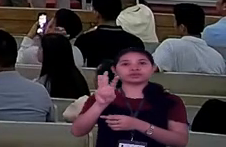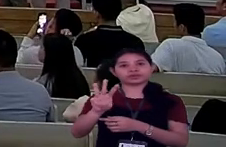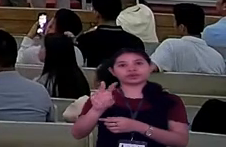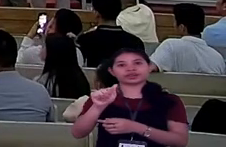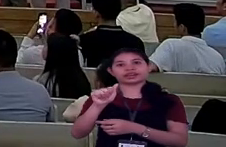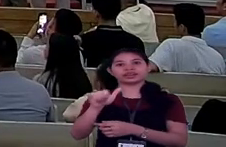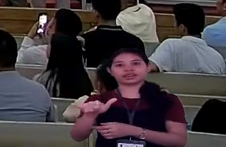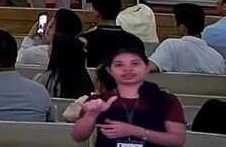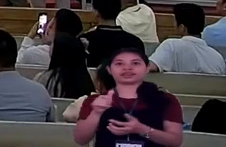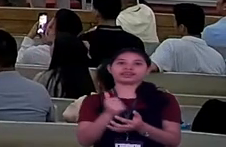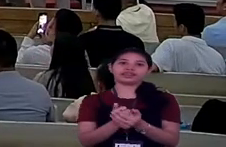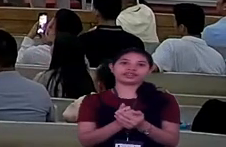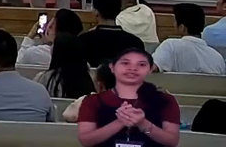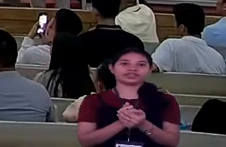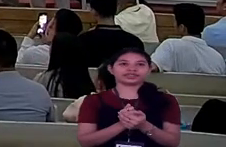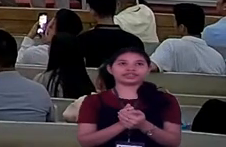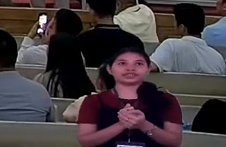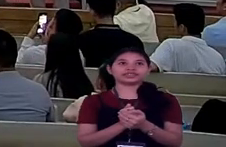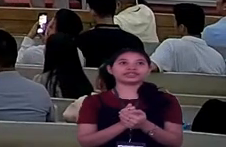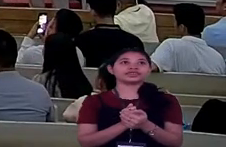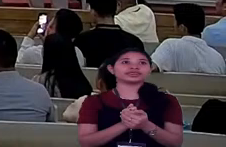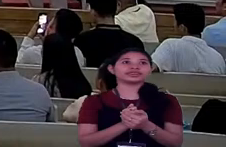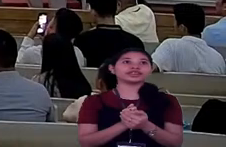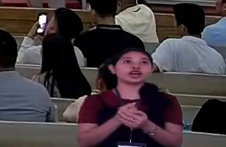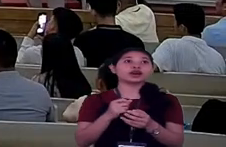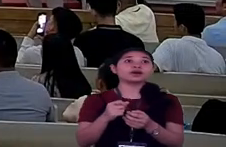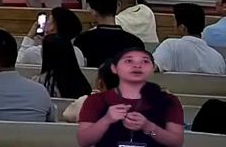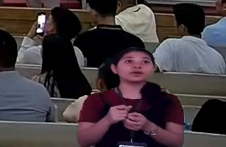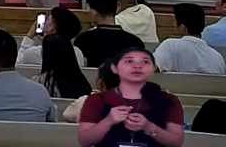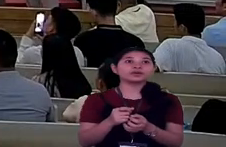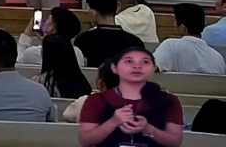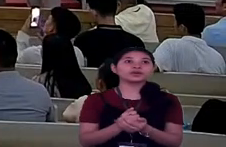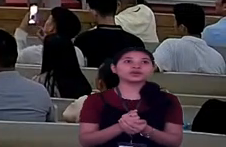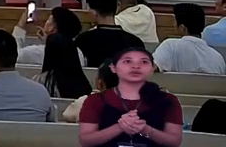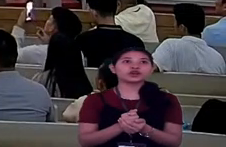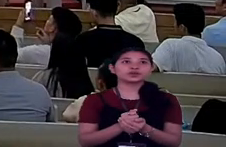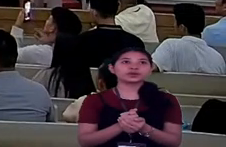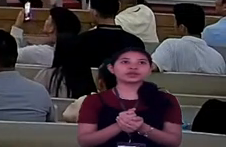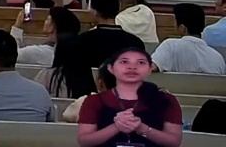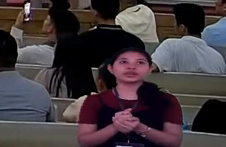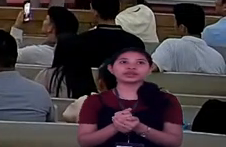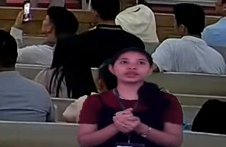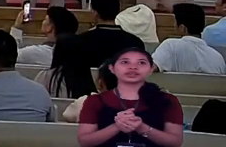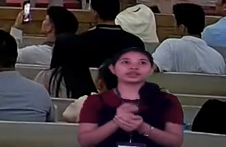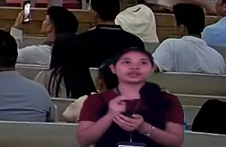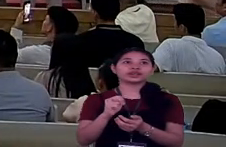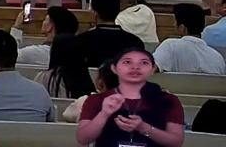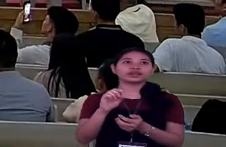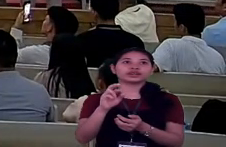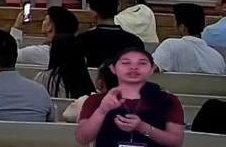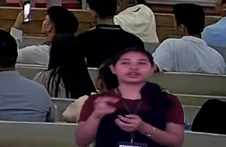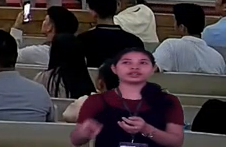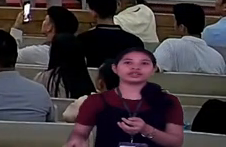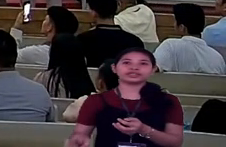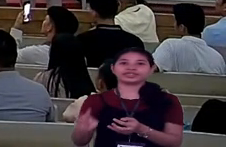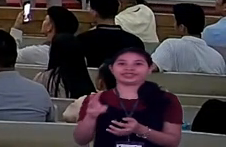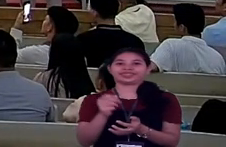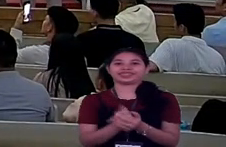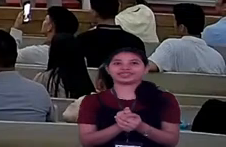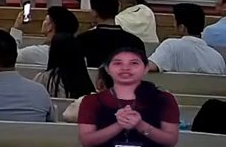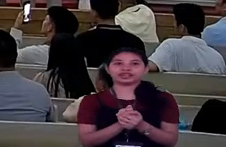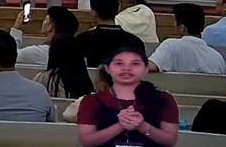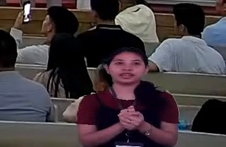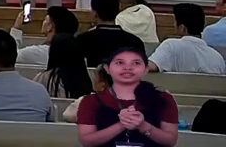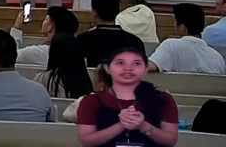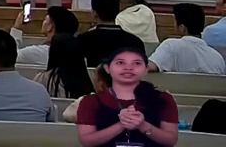Norway. Amen. Hello, everyone. My name is Ervijan Bendoy, to the field of India. My sending